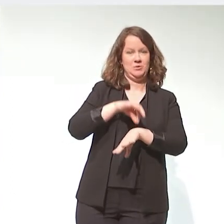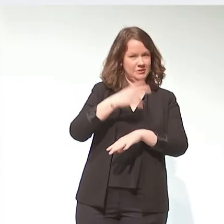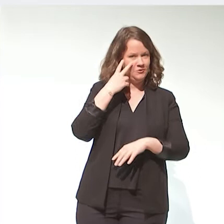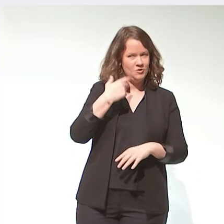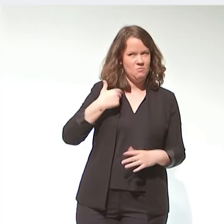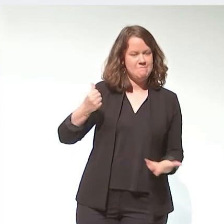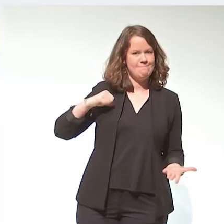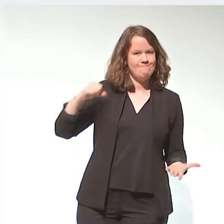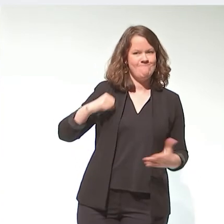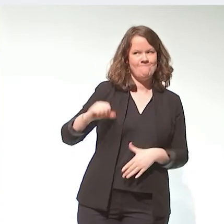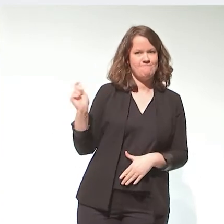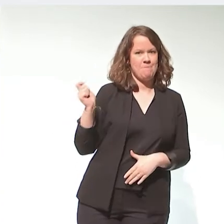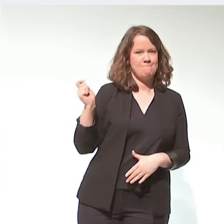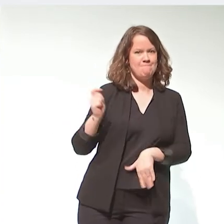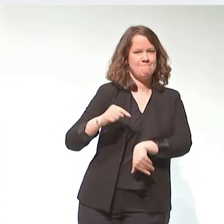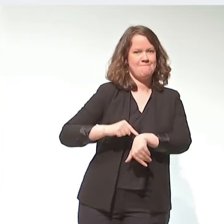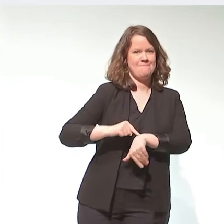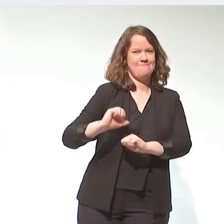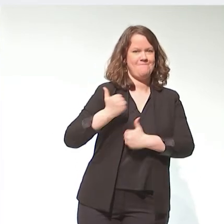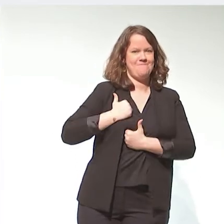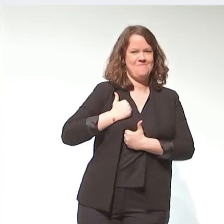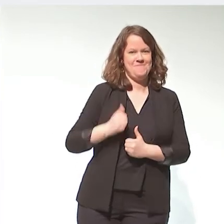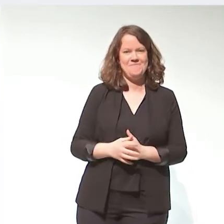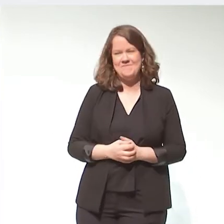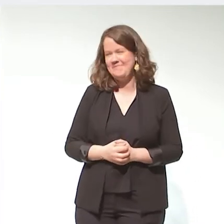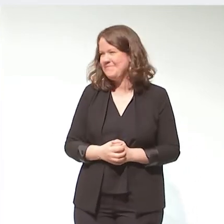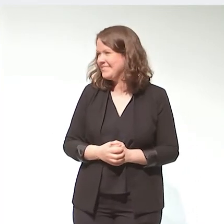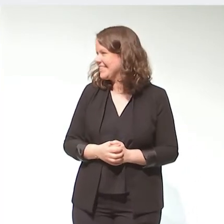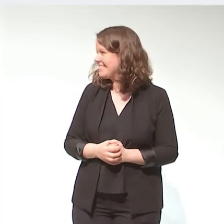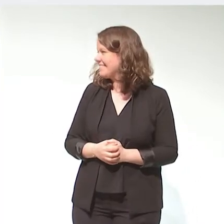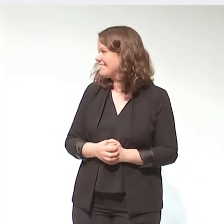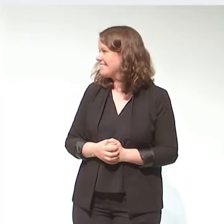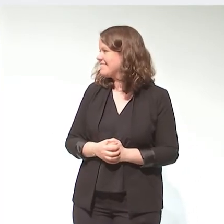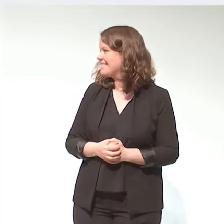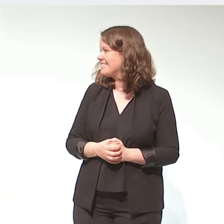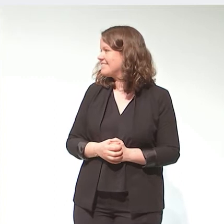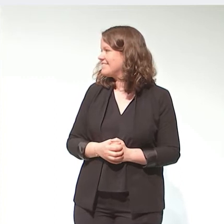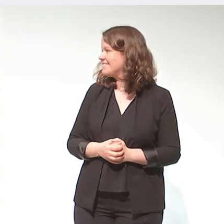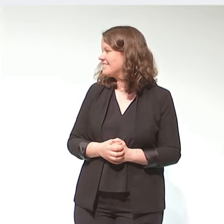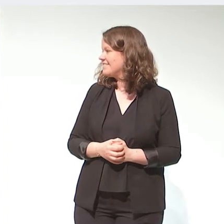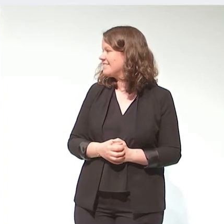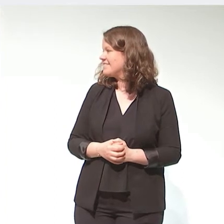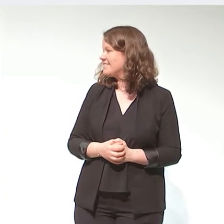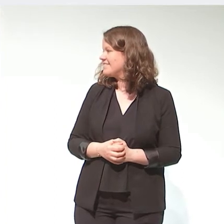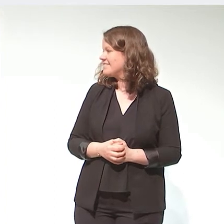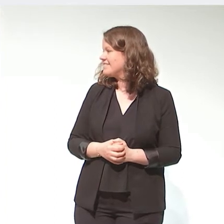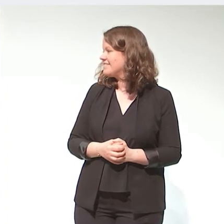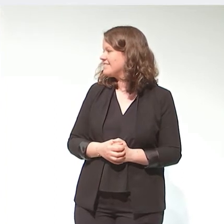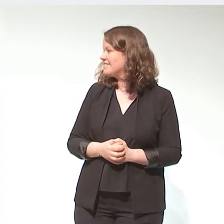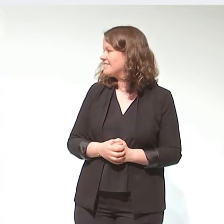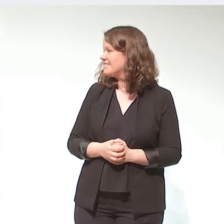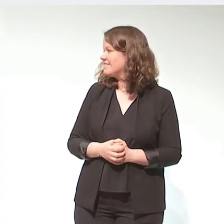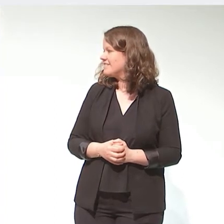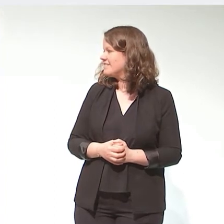and I'm a strict time master, and I don't hesitate to interrupt. So please stick to the time limit. Thank you